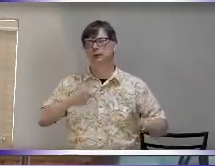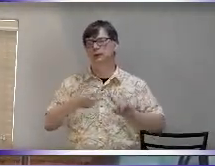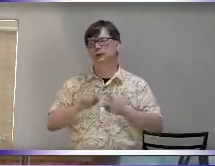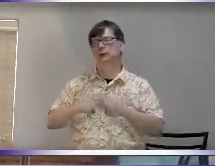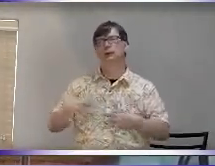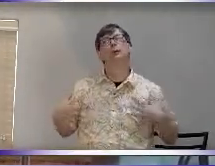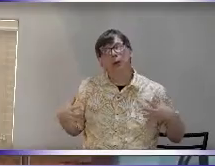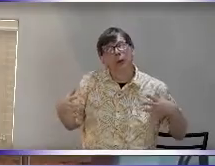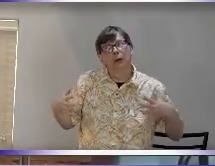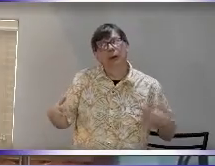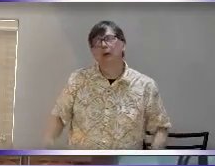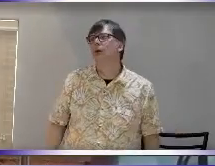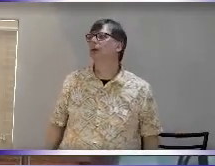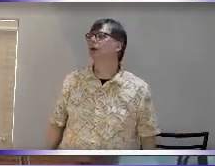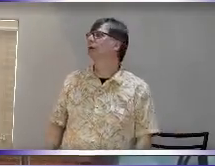worry.